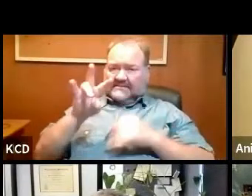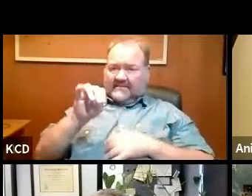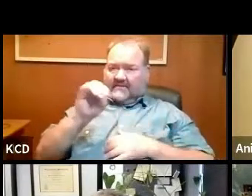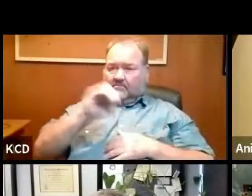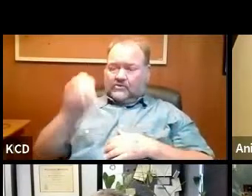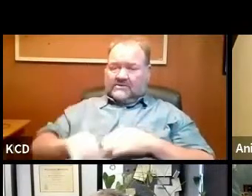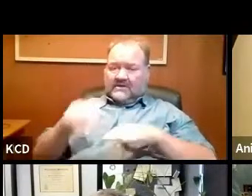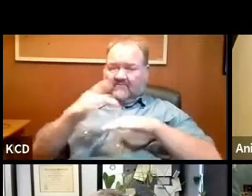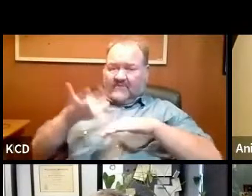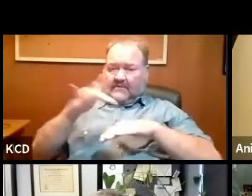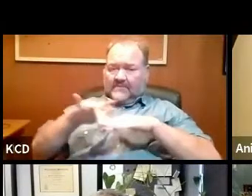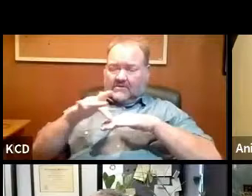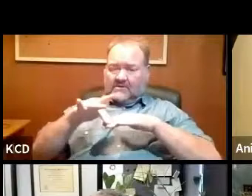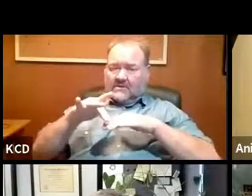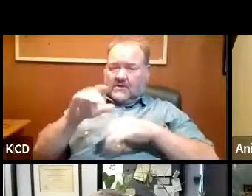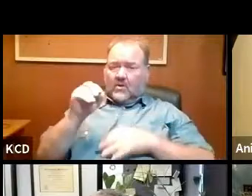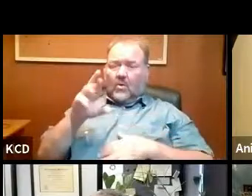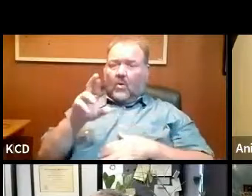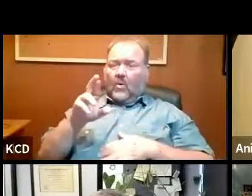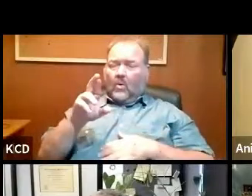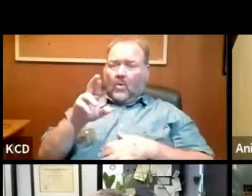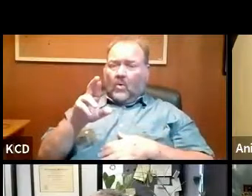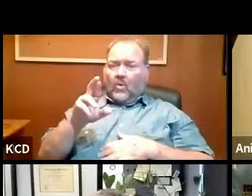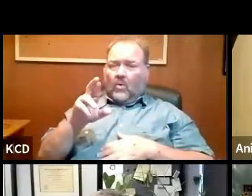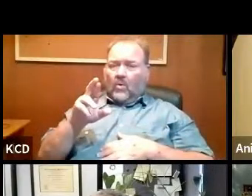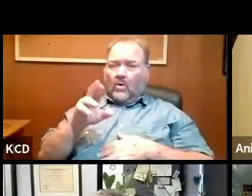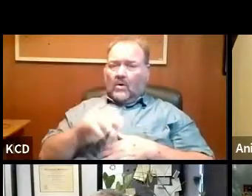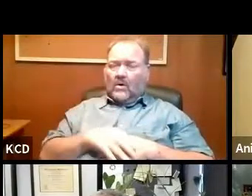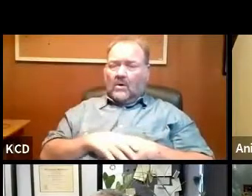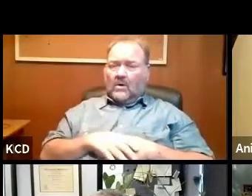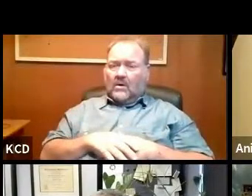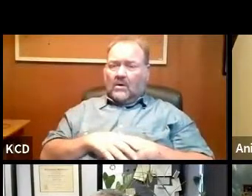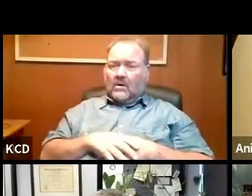70% availability, or